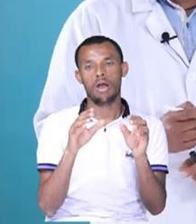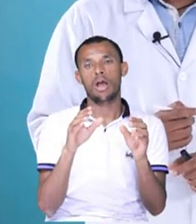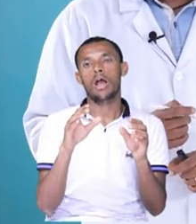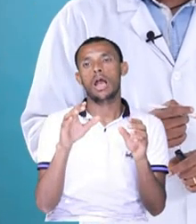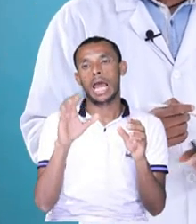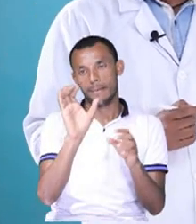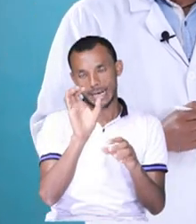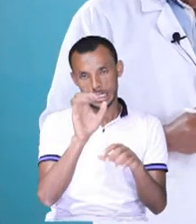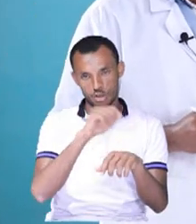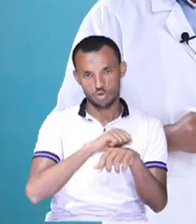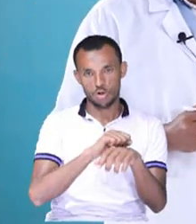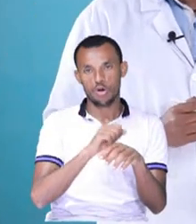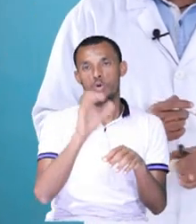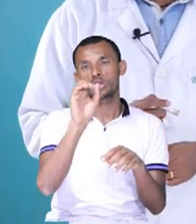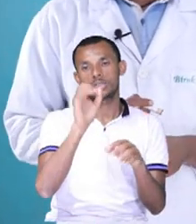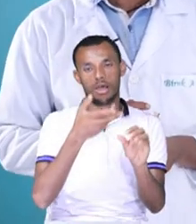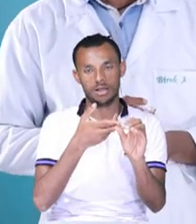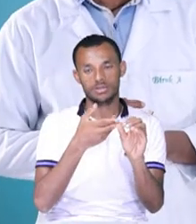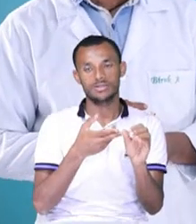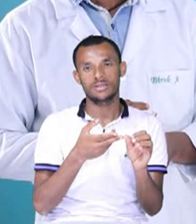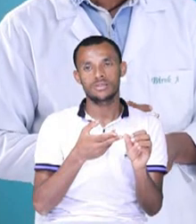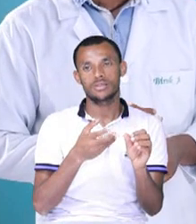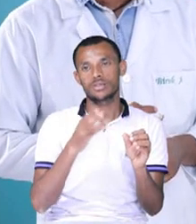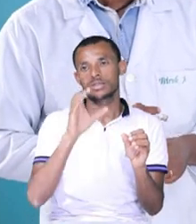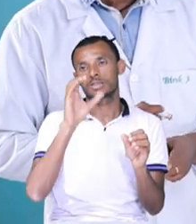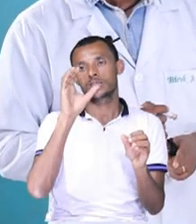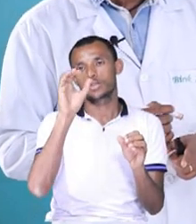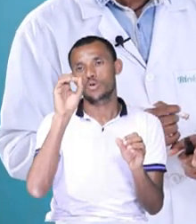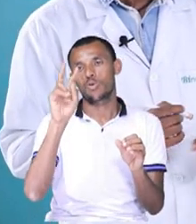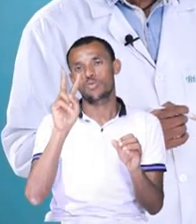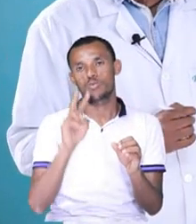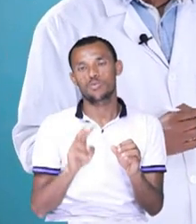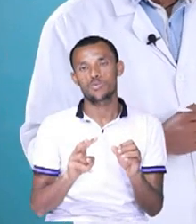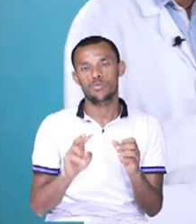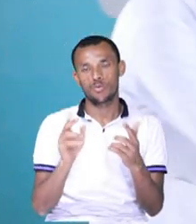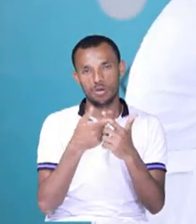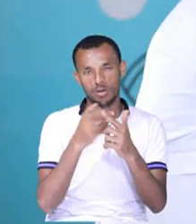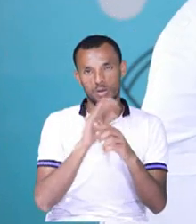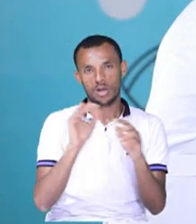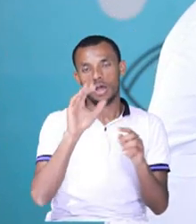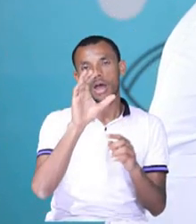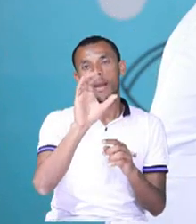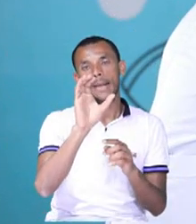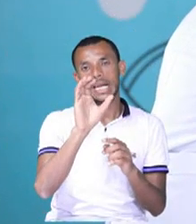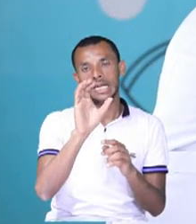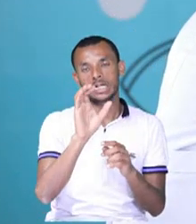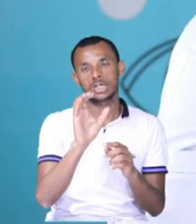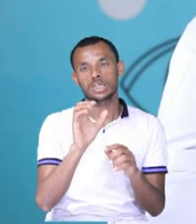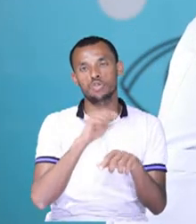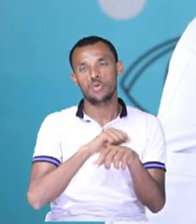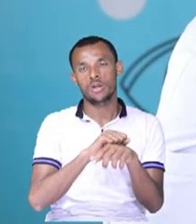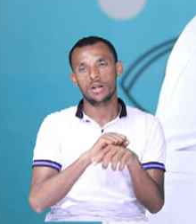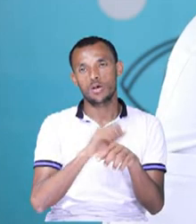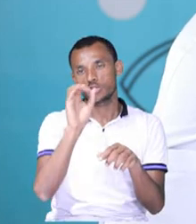solid plus oxygen gas, it gives carbon dioxide gas. Carbon is solid, oxygen